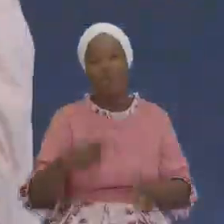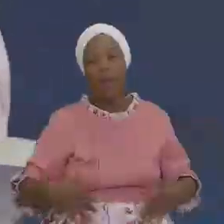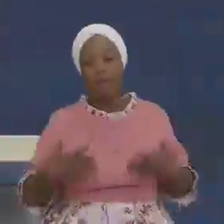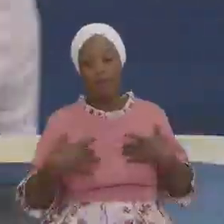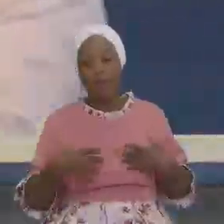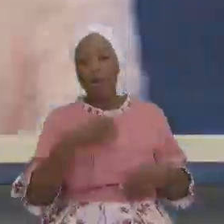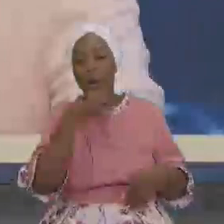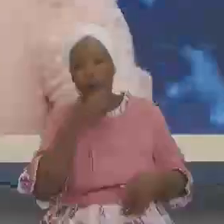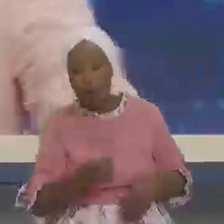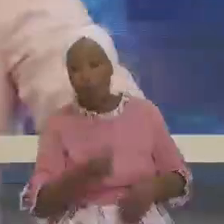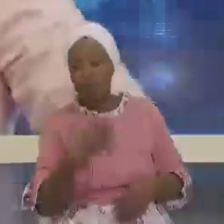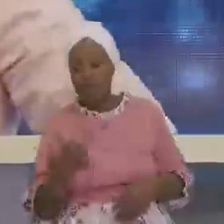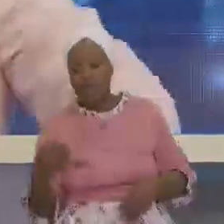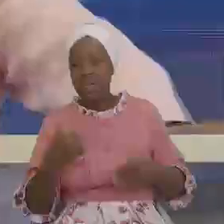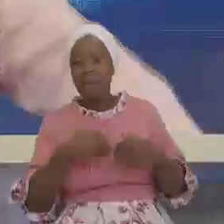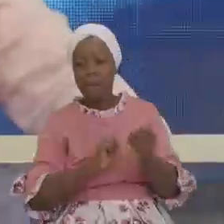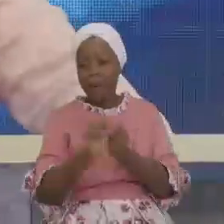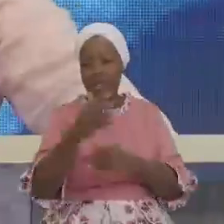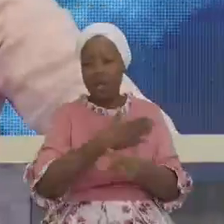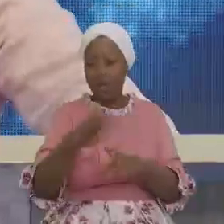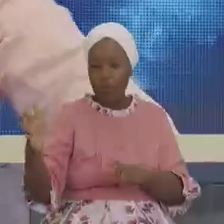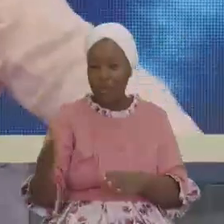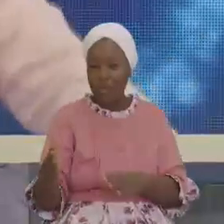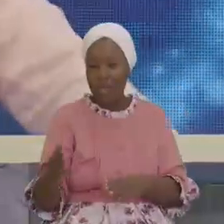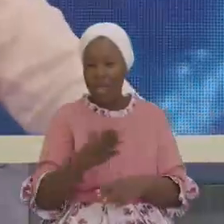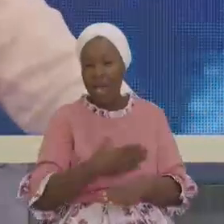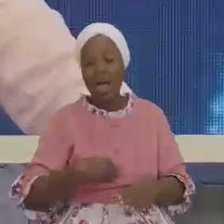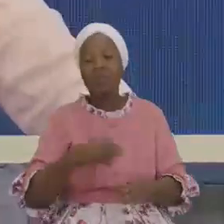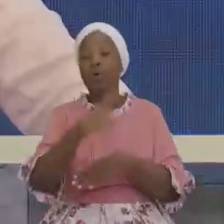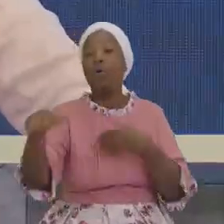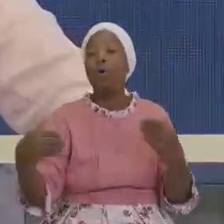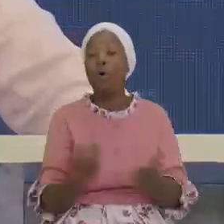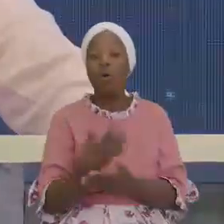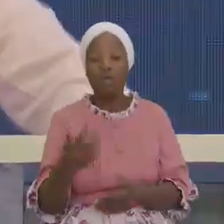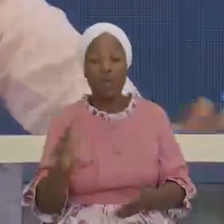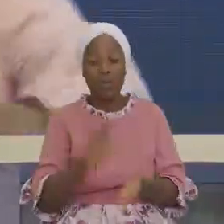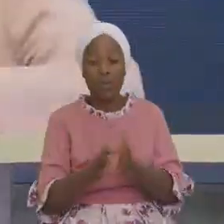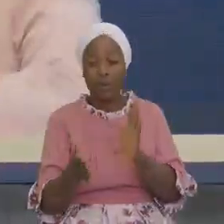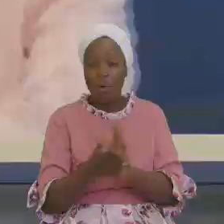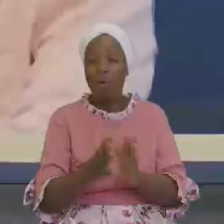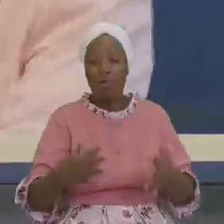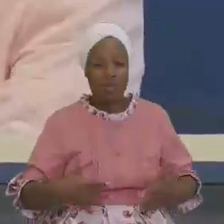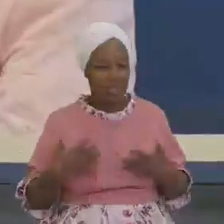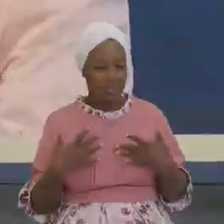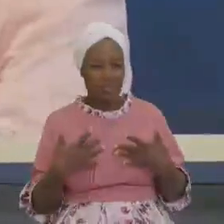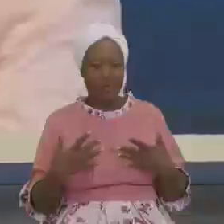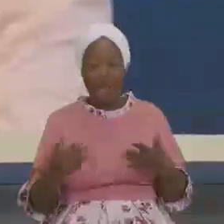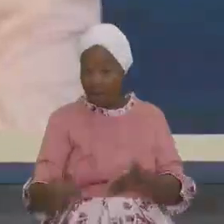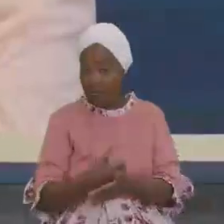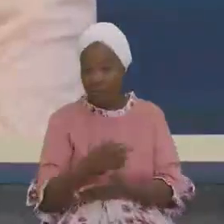Old things are passed away, and all things become new. A new